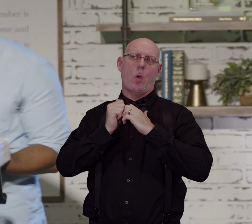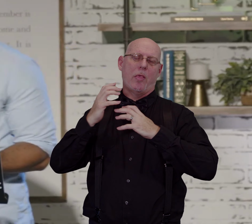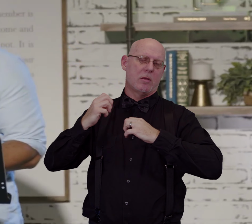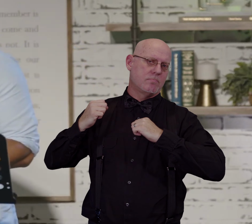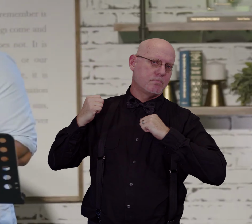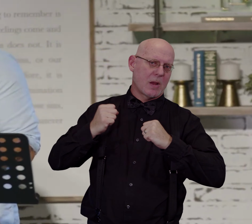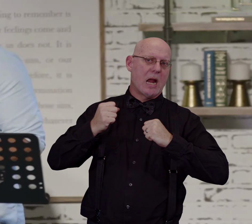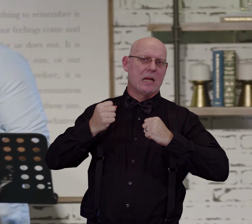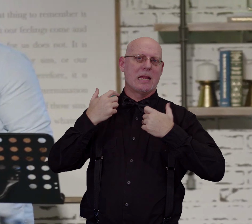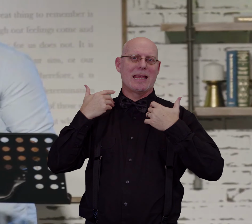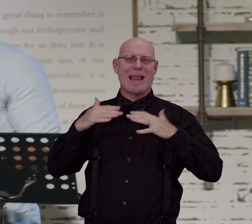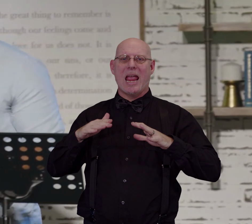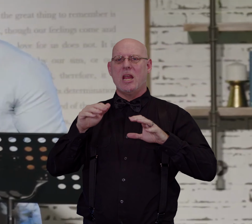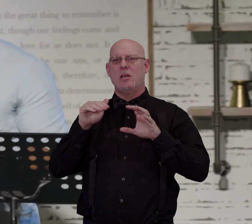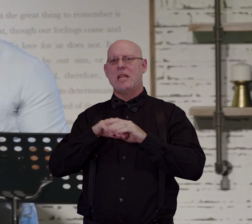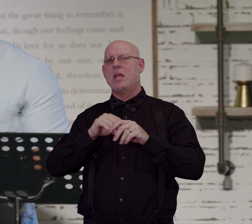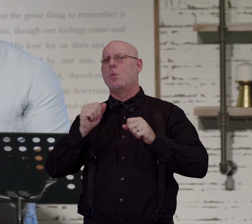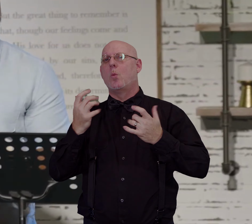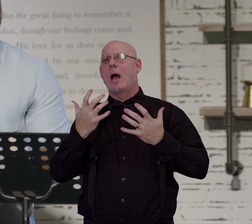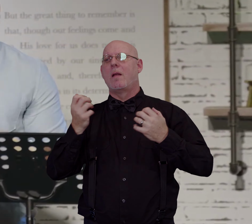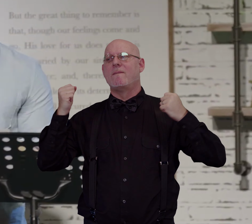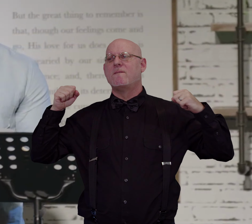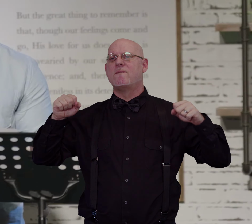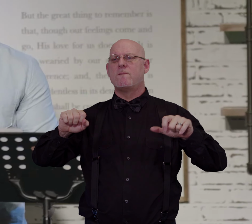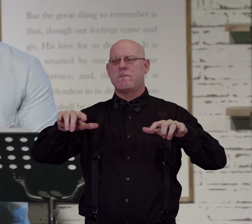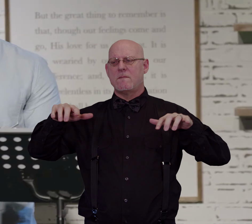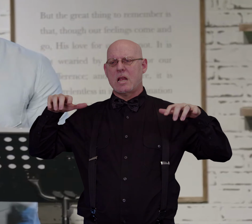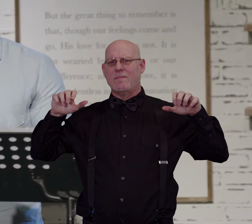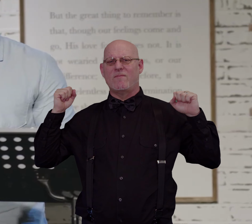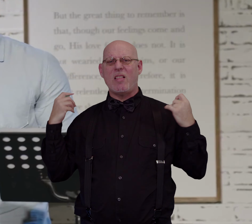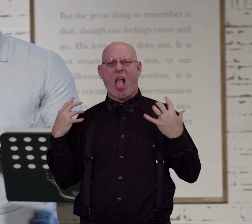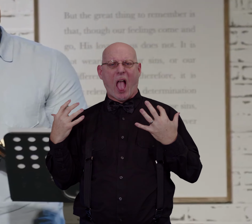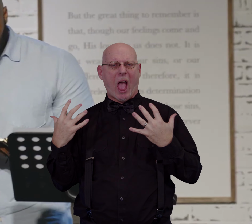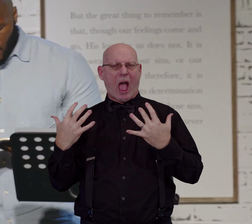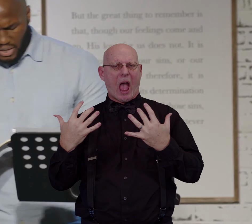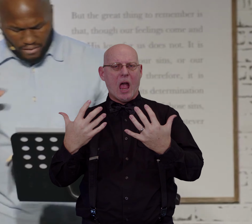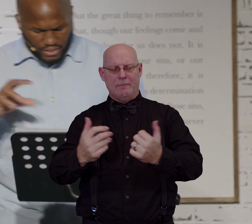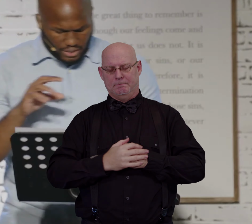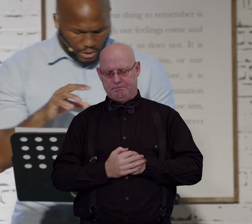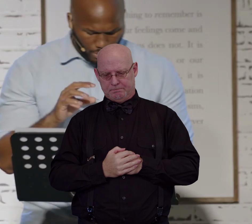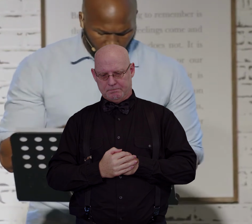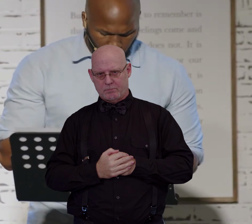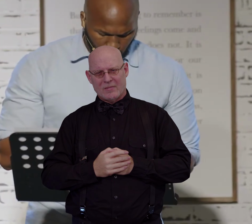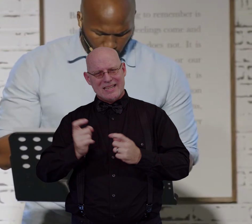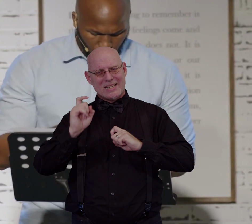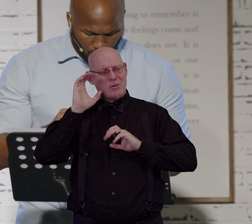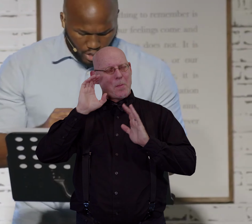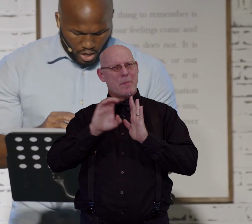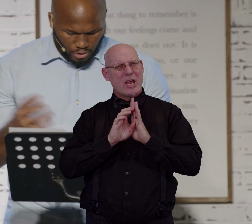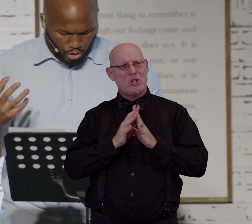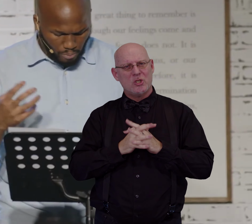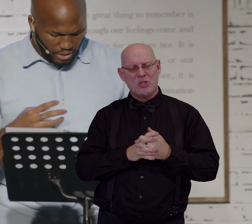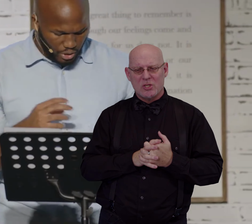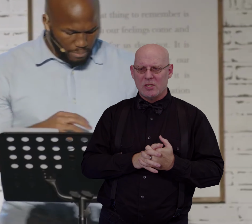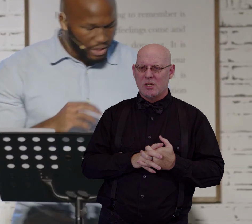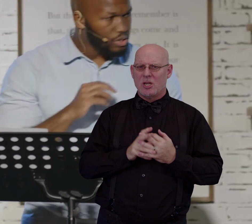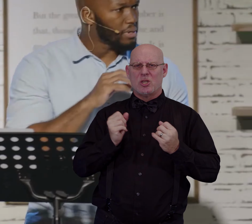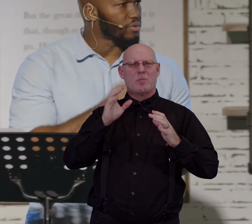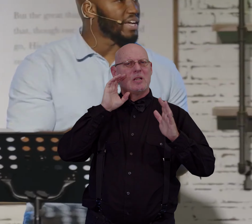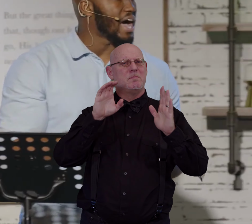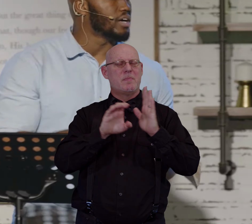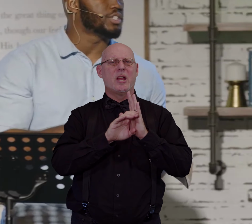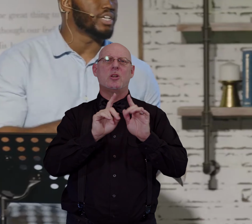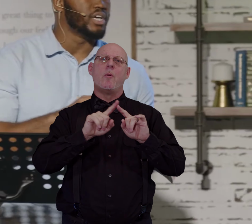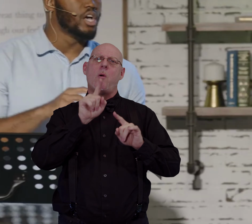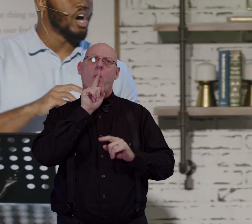his mighty angels in flaming fire. And so it gives us this picture, and there's so much symbolism,